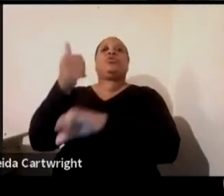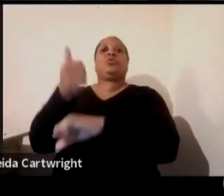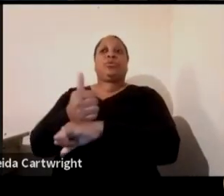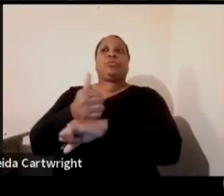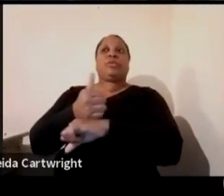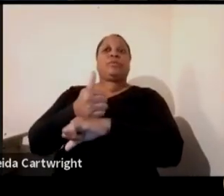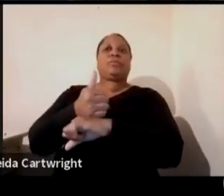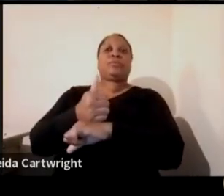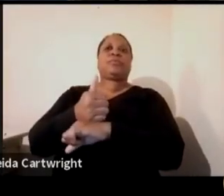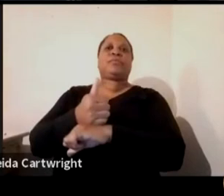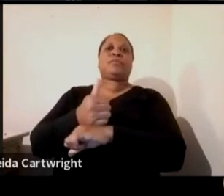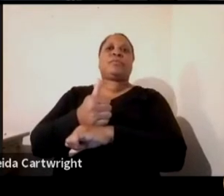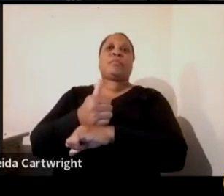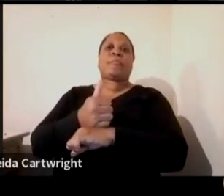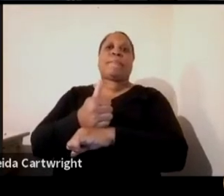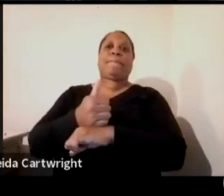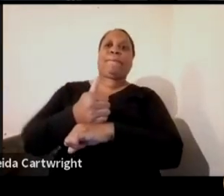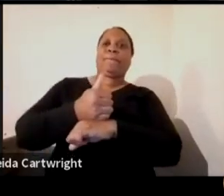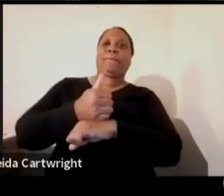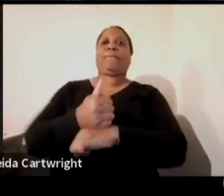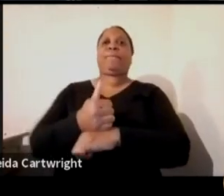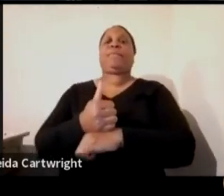Okay. And